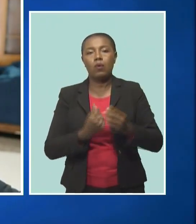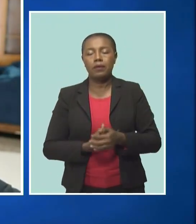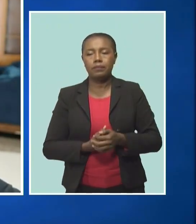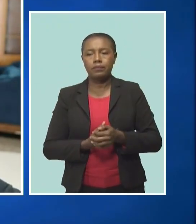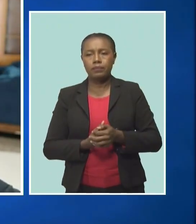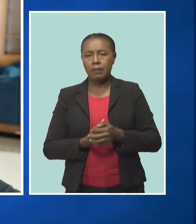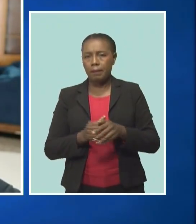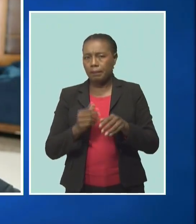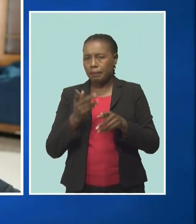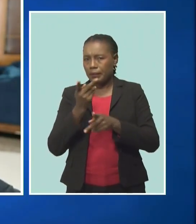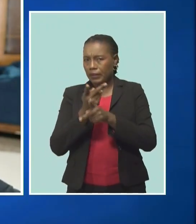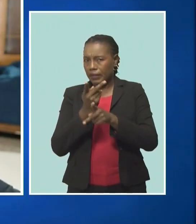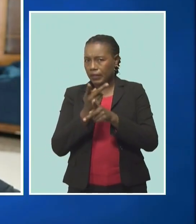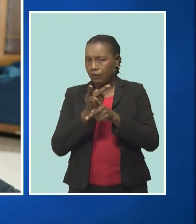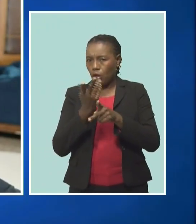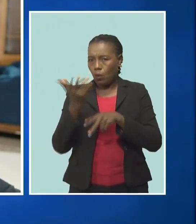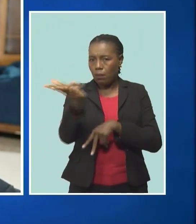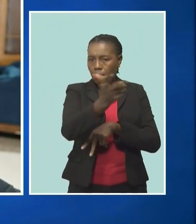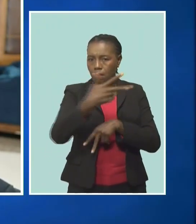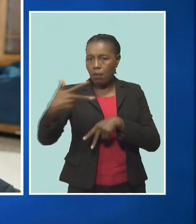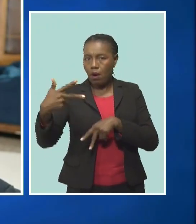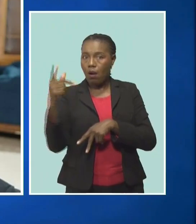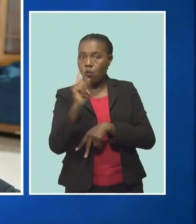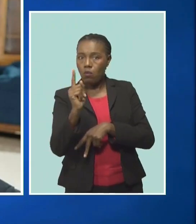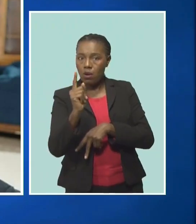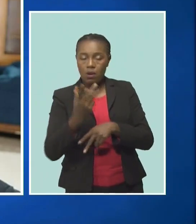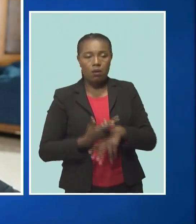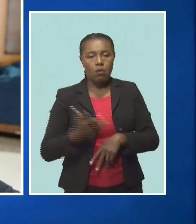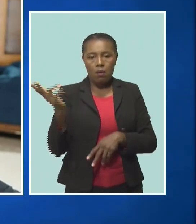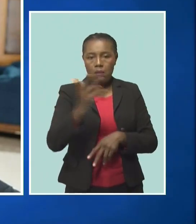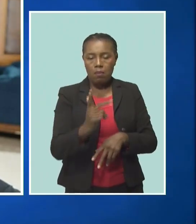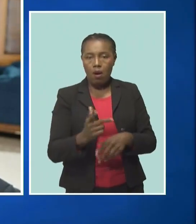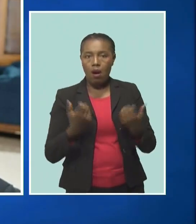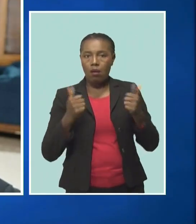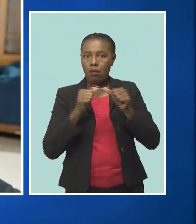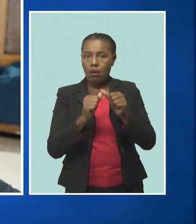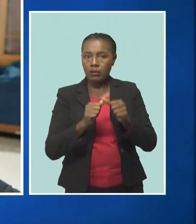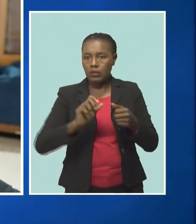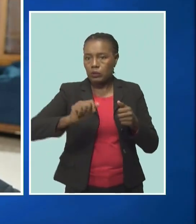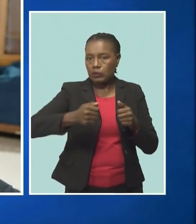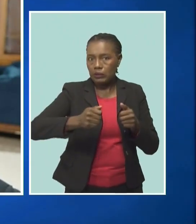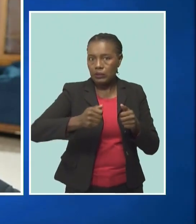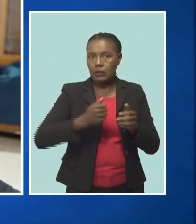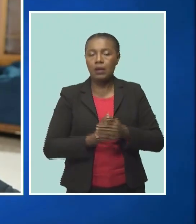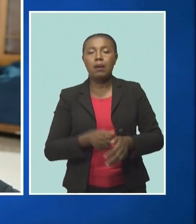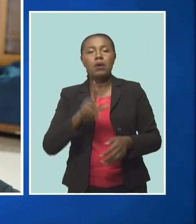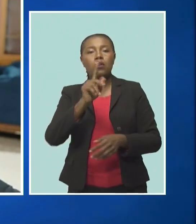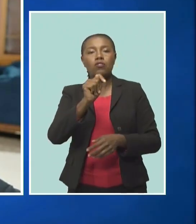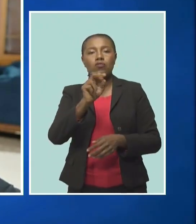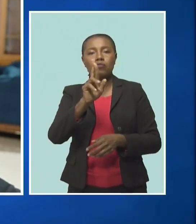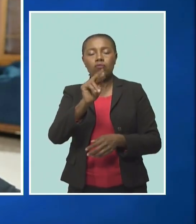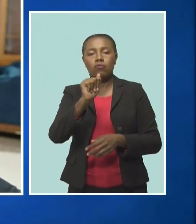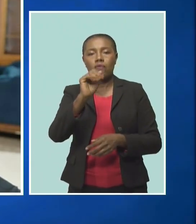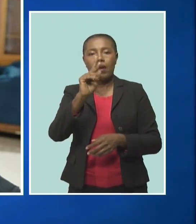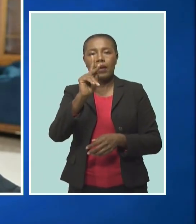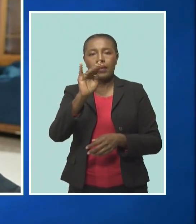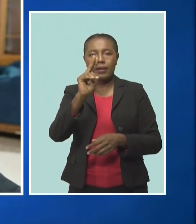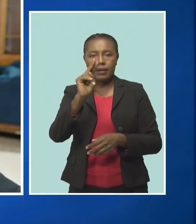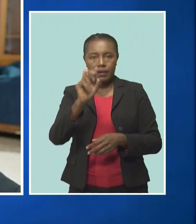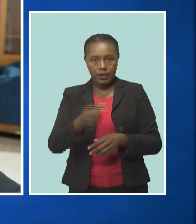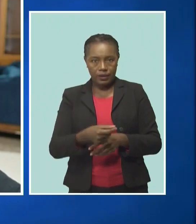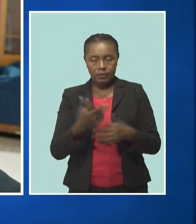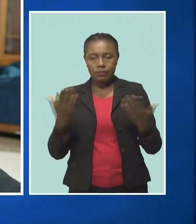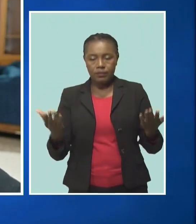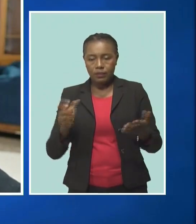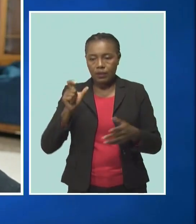be conscious of where they park their cars, don't leave them running, try to put some tracking devices in them. I would